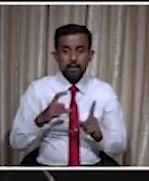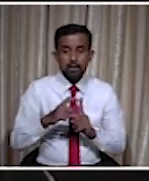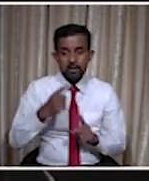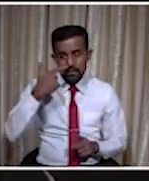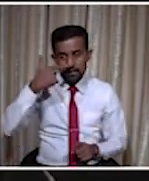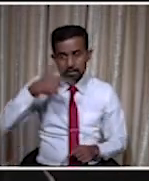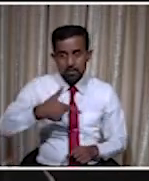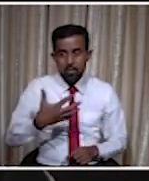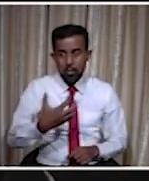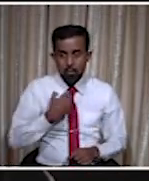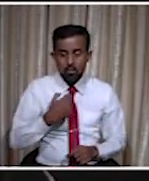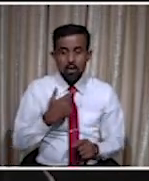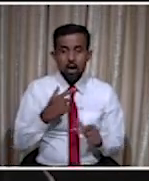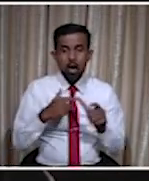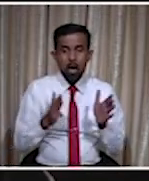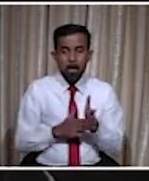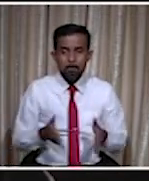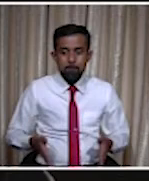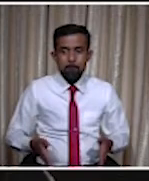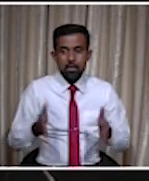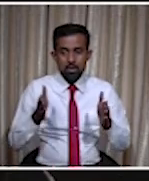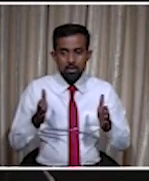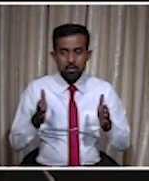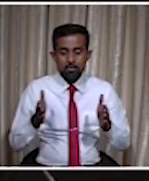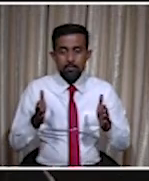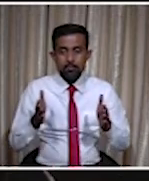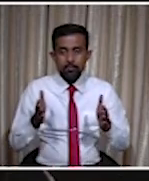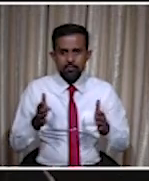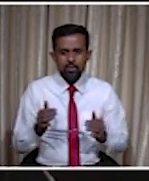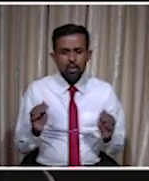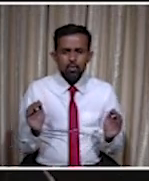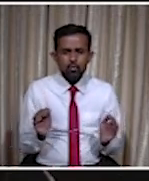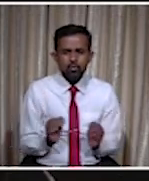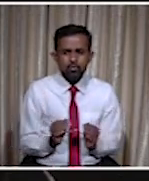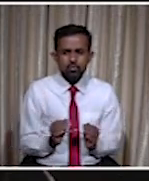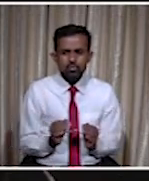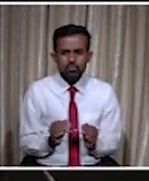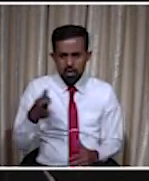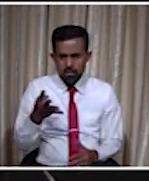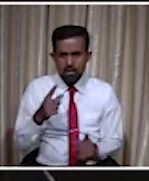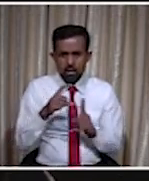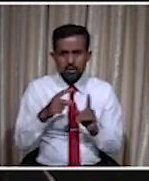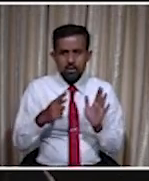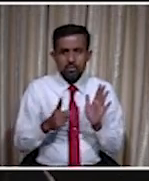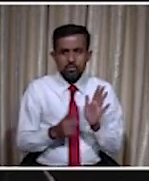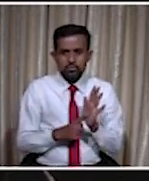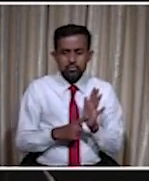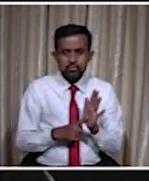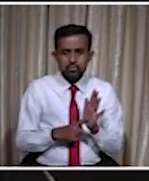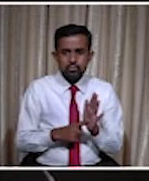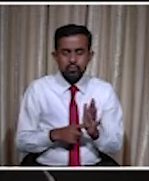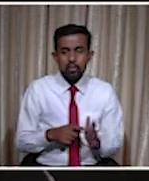almost 400,000 litres of diesel is necessary, whereas only 100,000 litres have been issued. This has resulted in